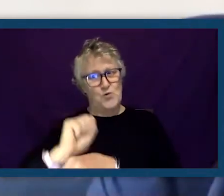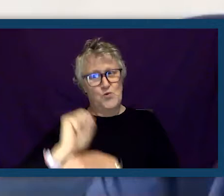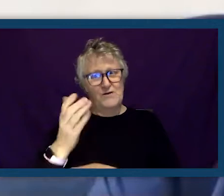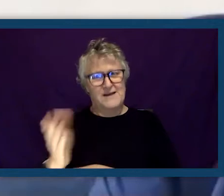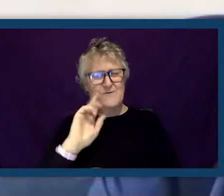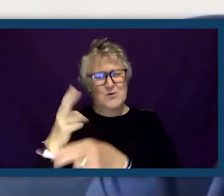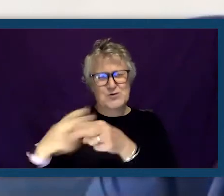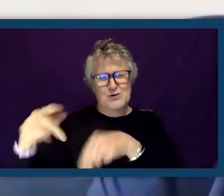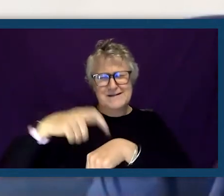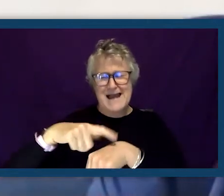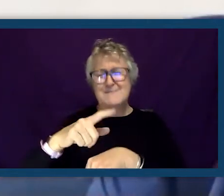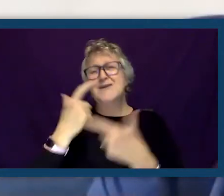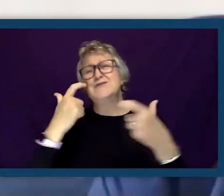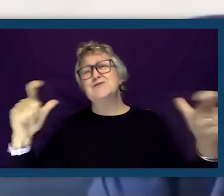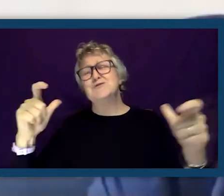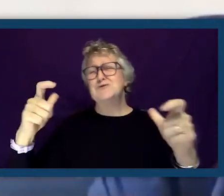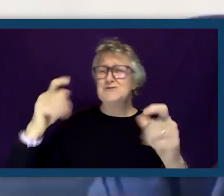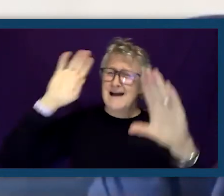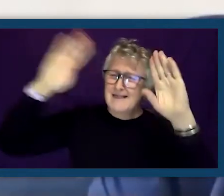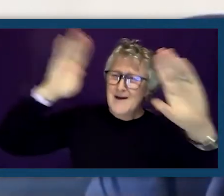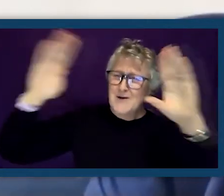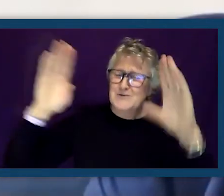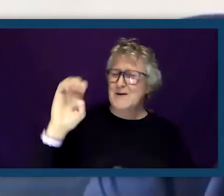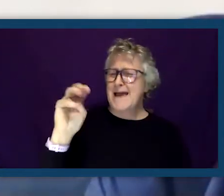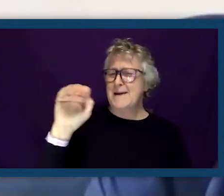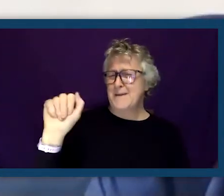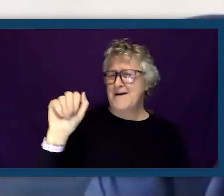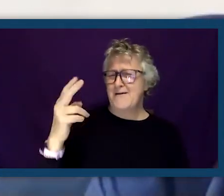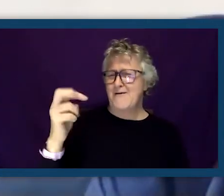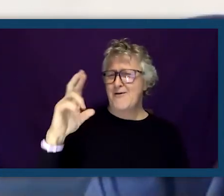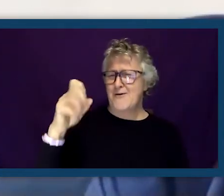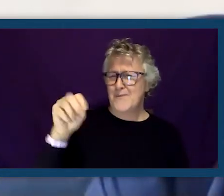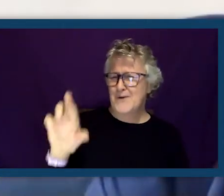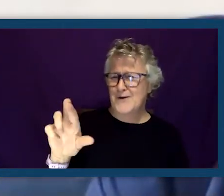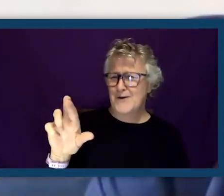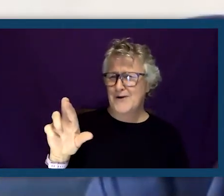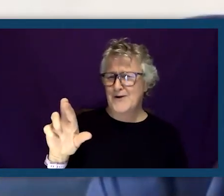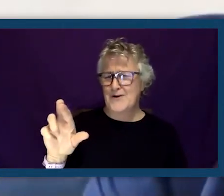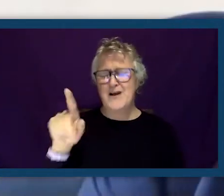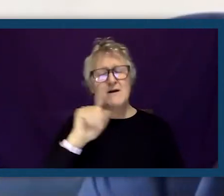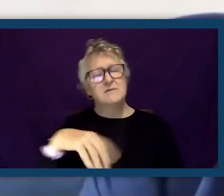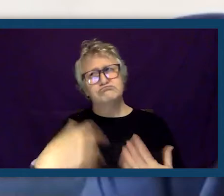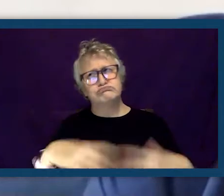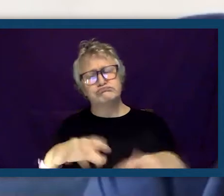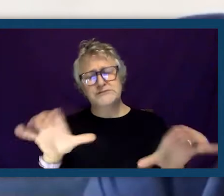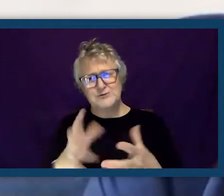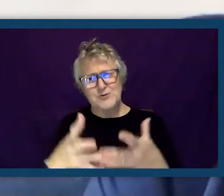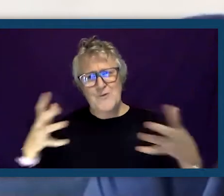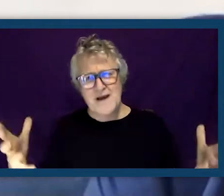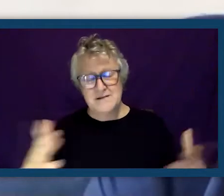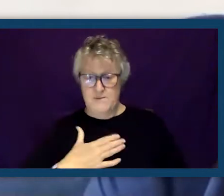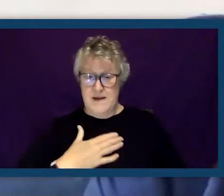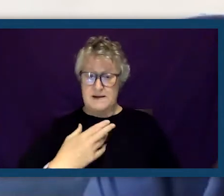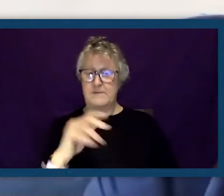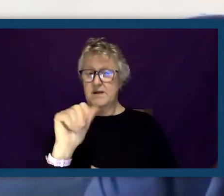out to Emma Harper, who works with us at the caucuses, and it's just, does so much. My name is Aref. I'm